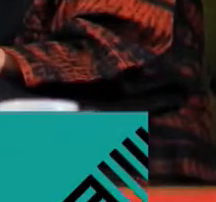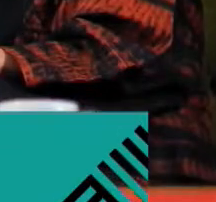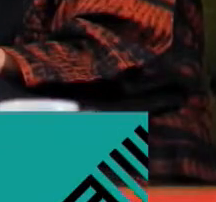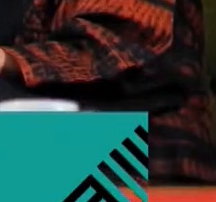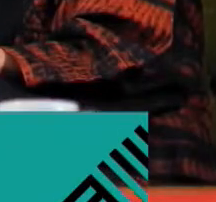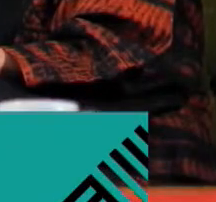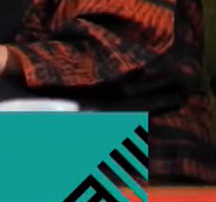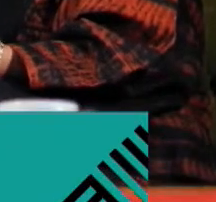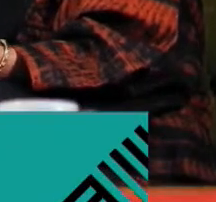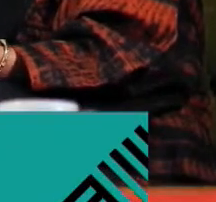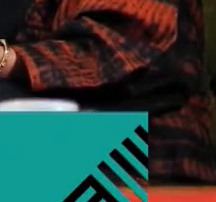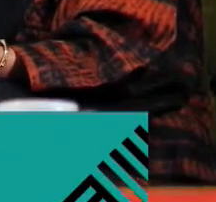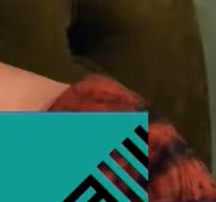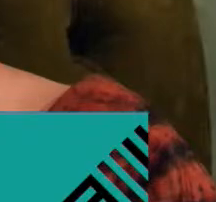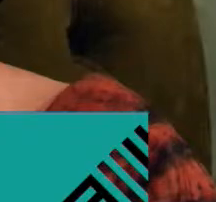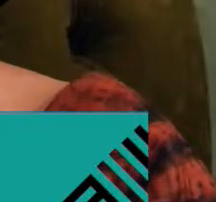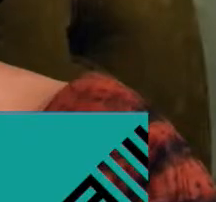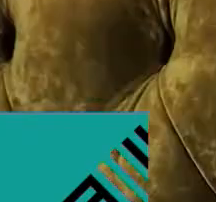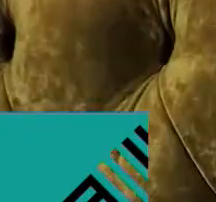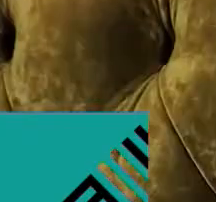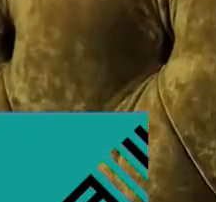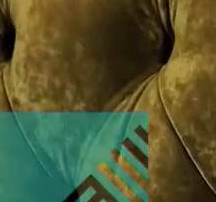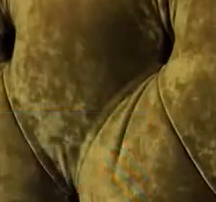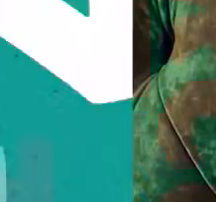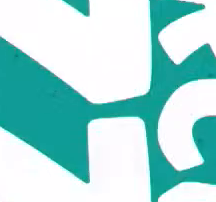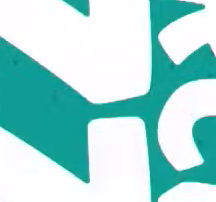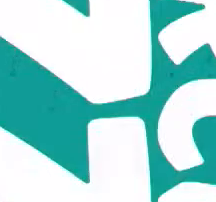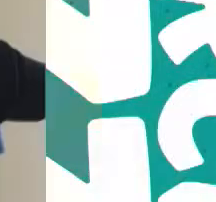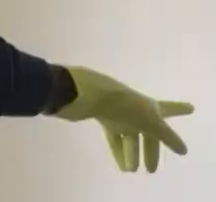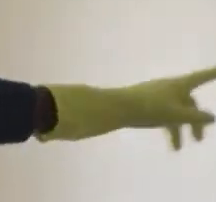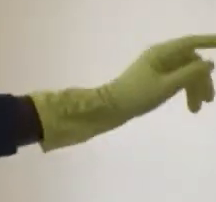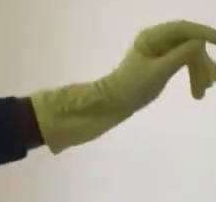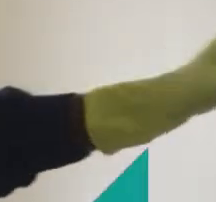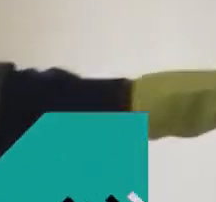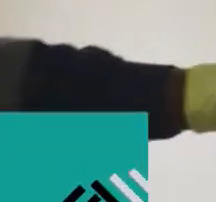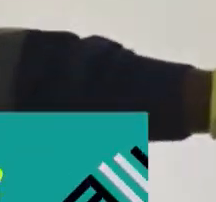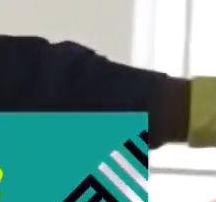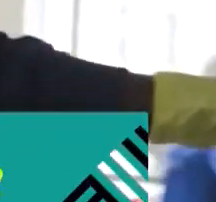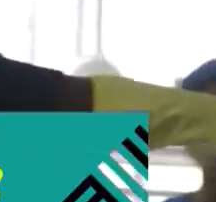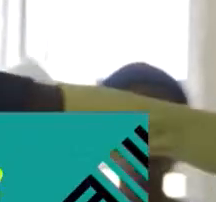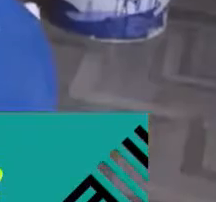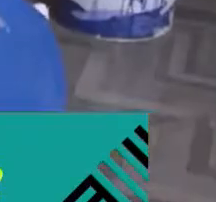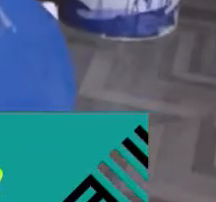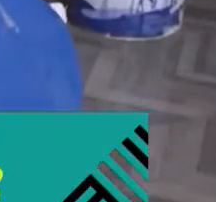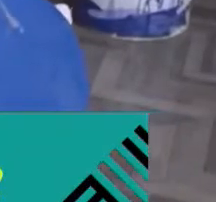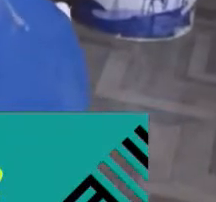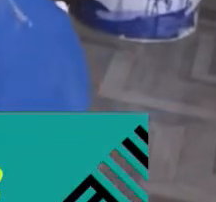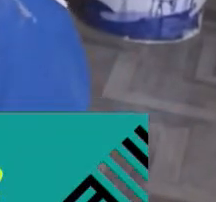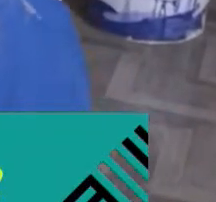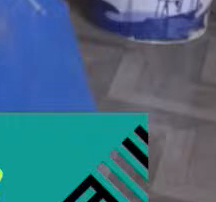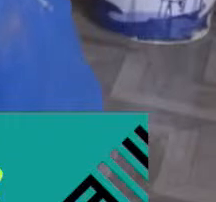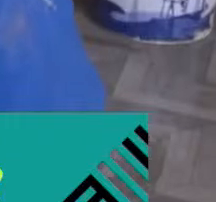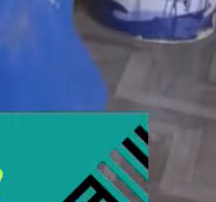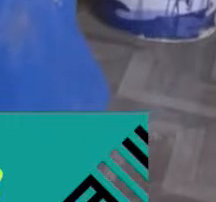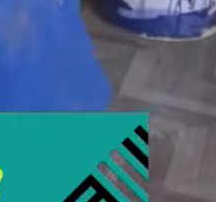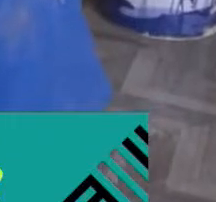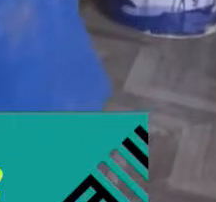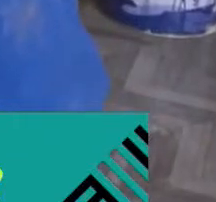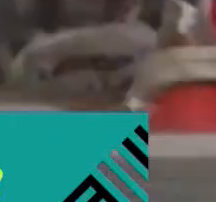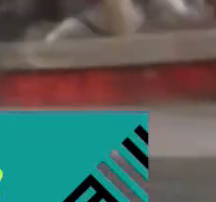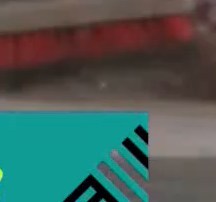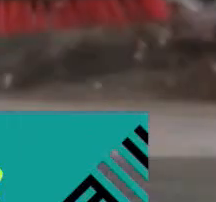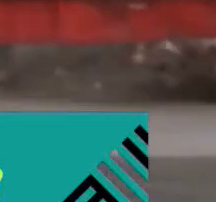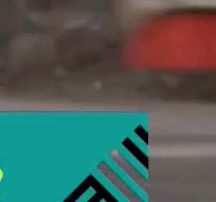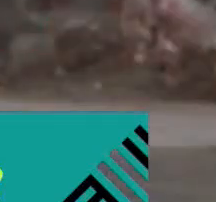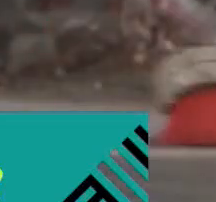hear what our sex and relationship expert, Kaz, has to say. And in the DRC, we meet Rachel Molo, who